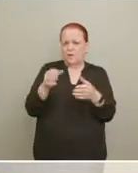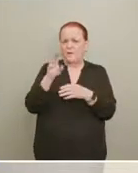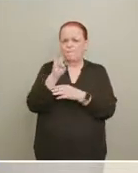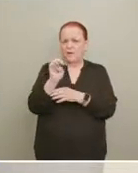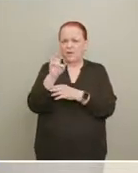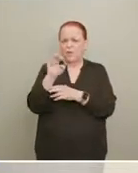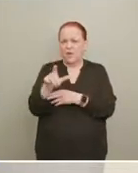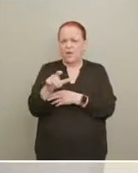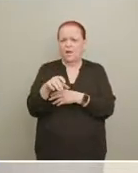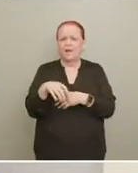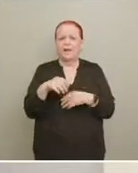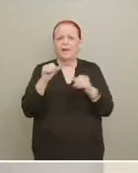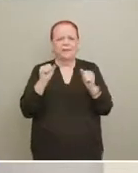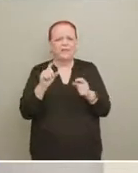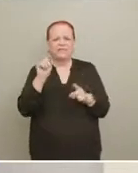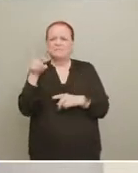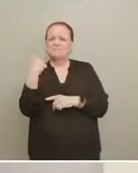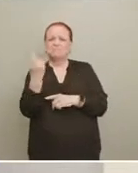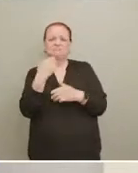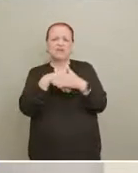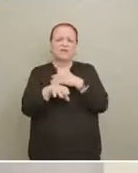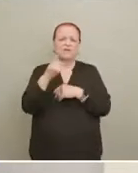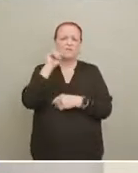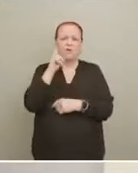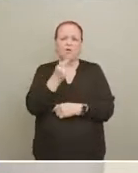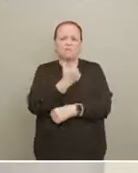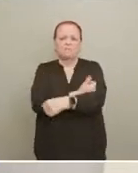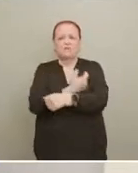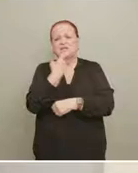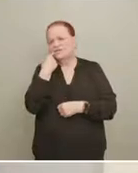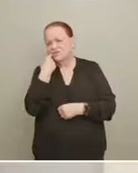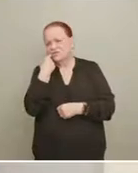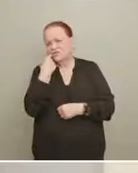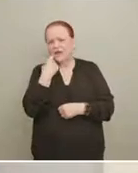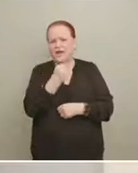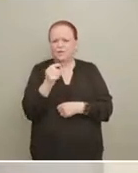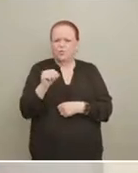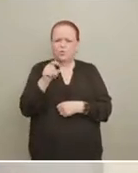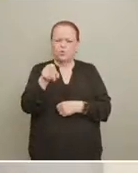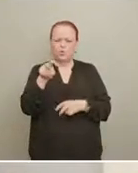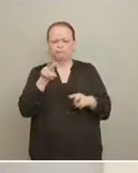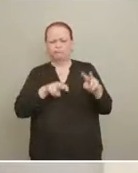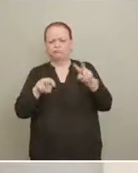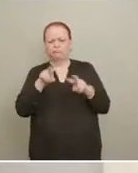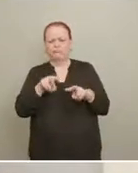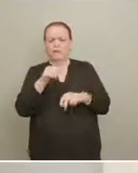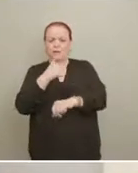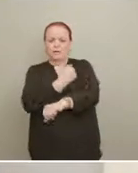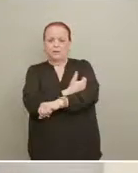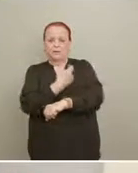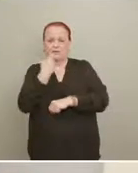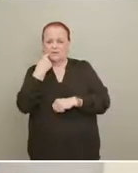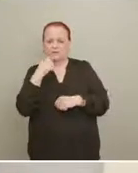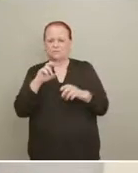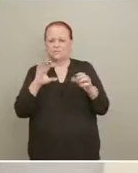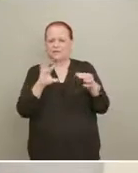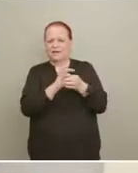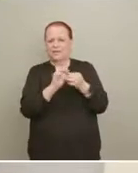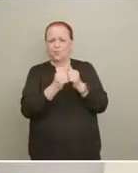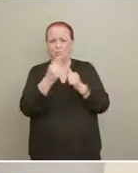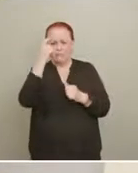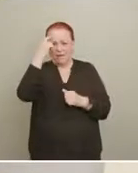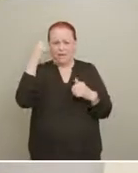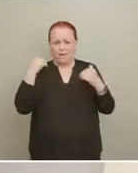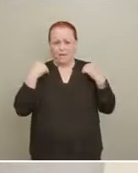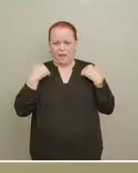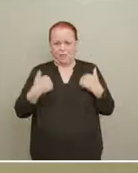entered for addiction? And would you consider addiction mental health diagnosis? And then I have a question for the lieutenant. Okay, a